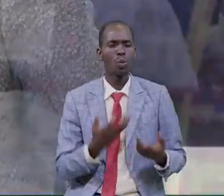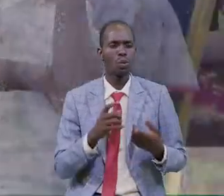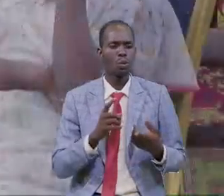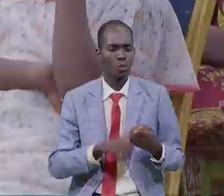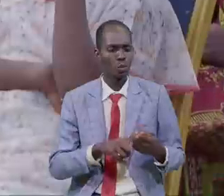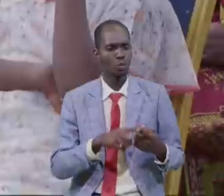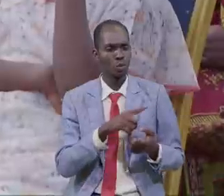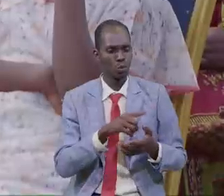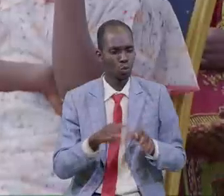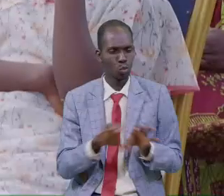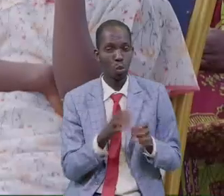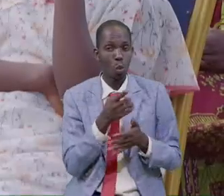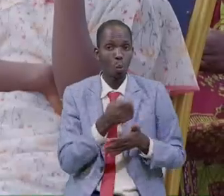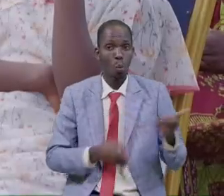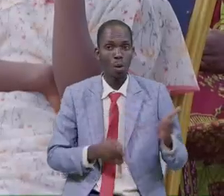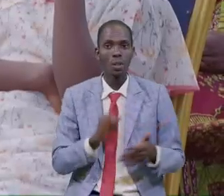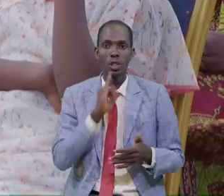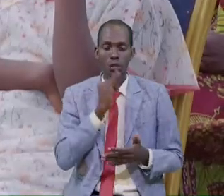sight.